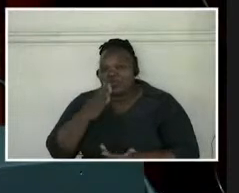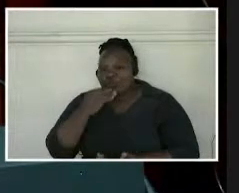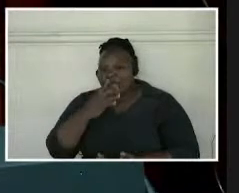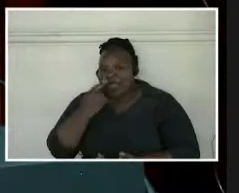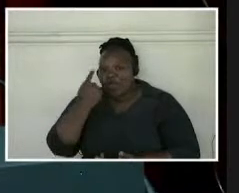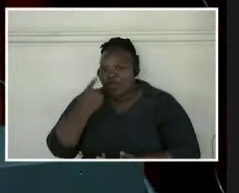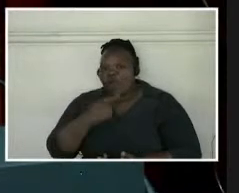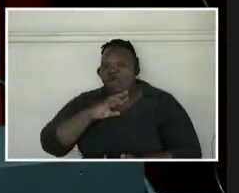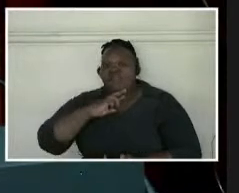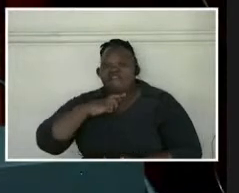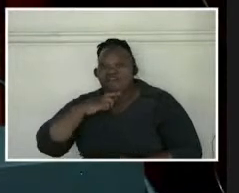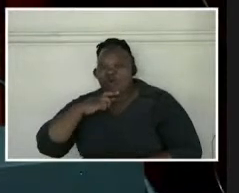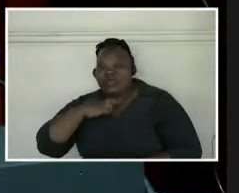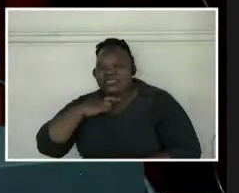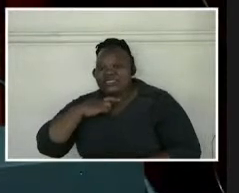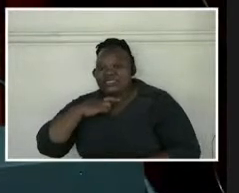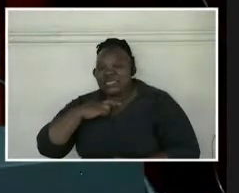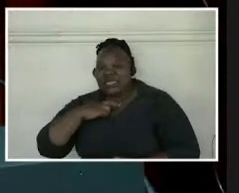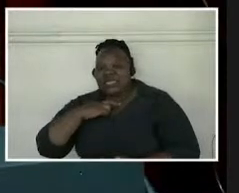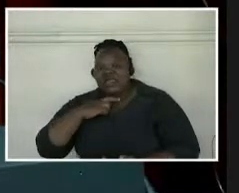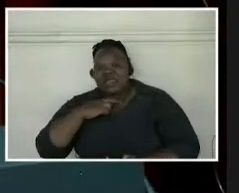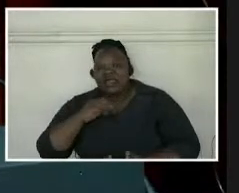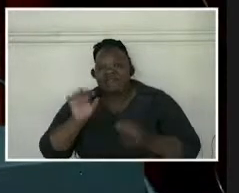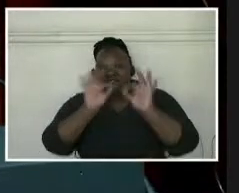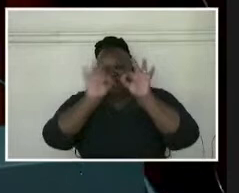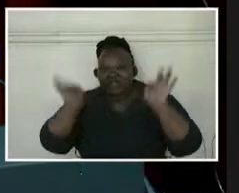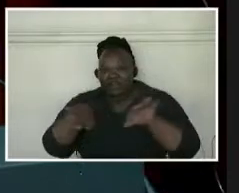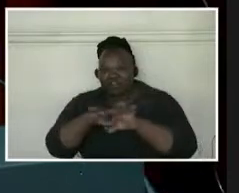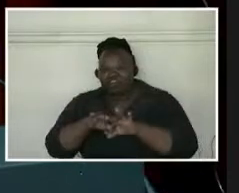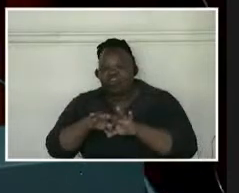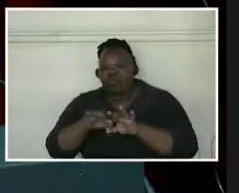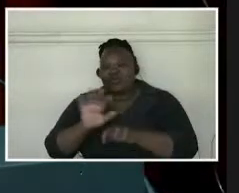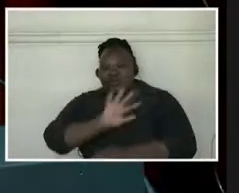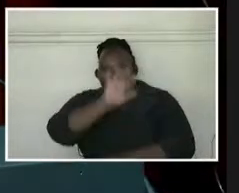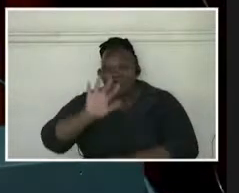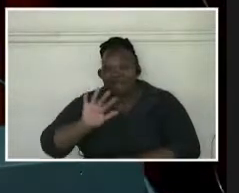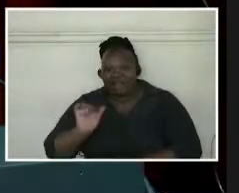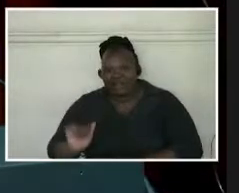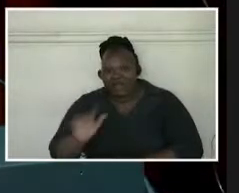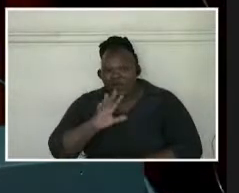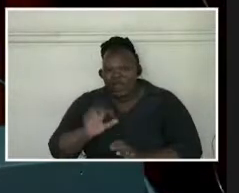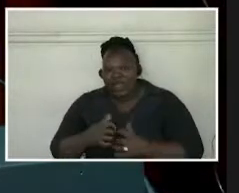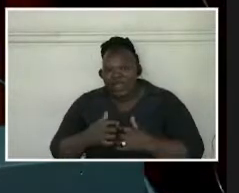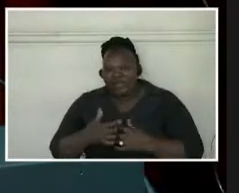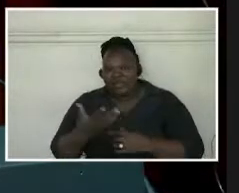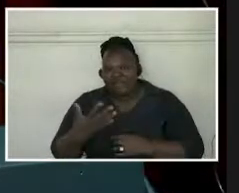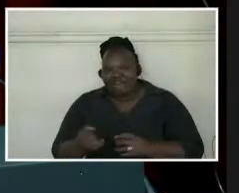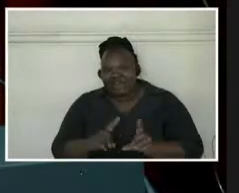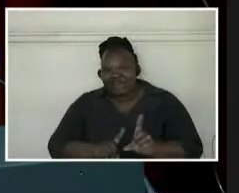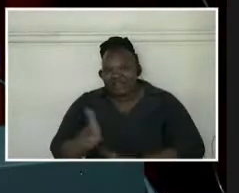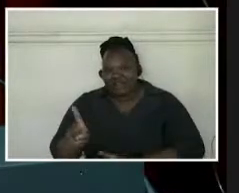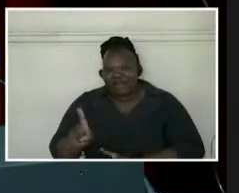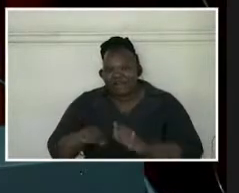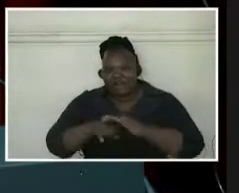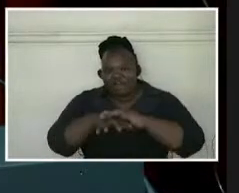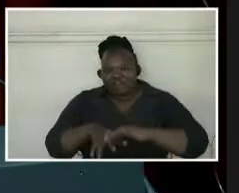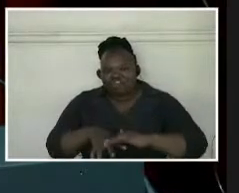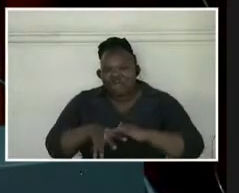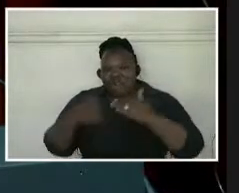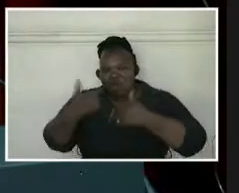cultural and creative industries federation of south africa which recently held a successful provincial